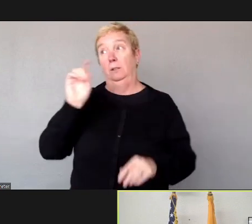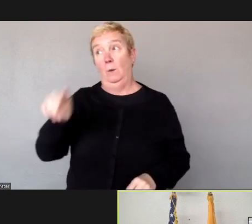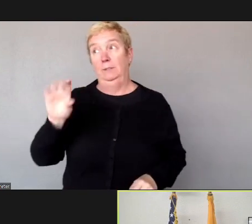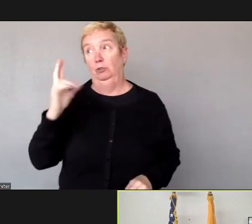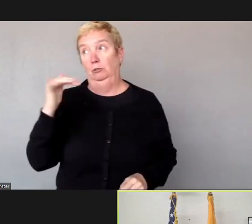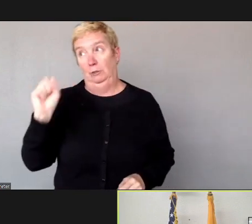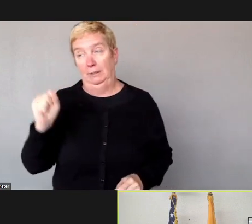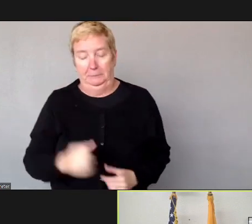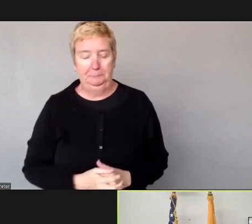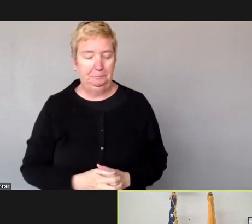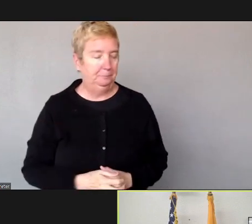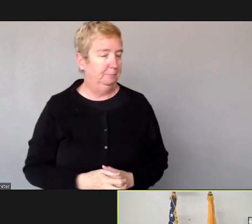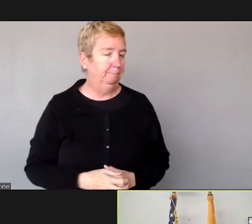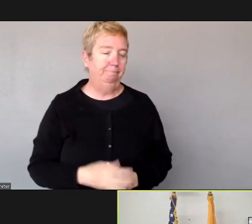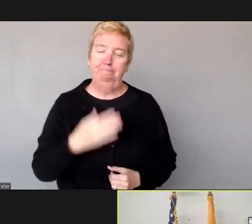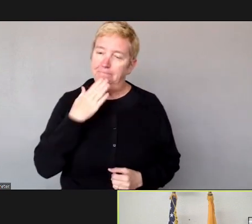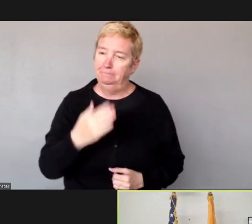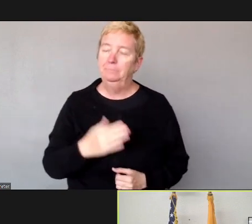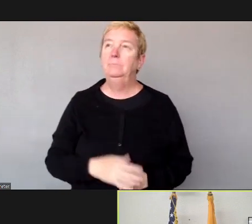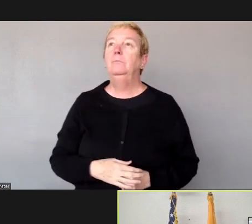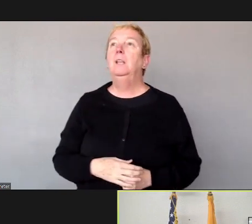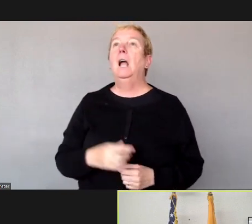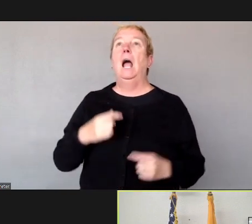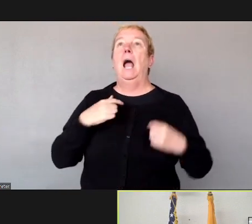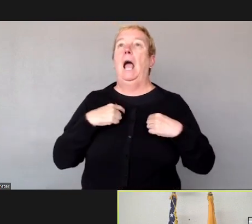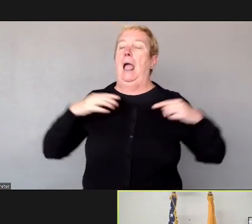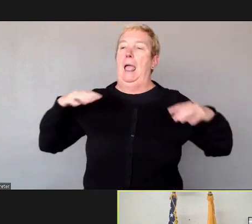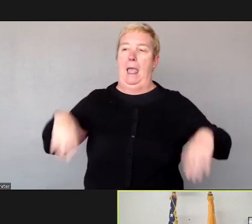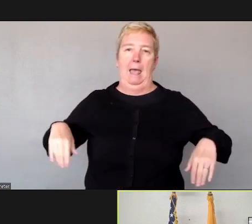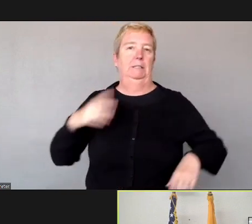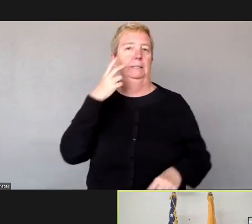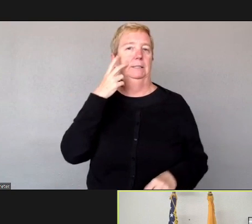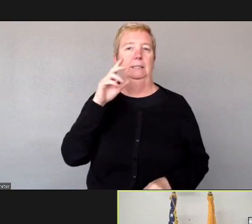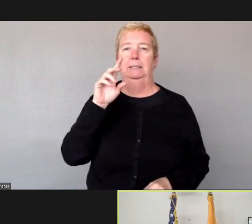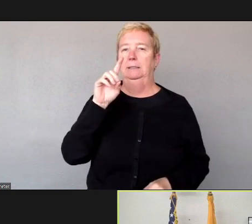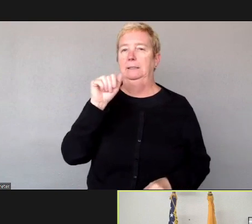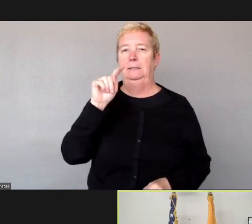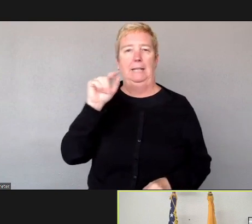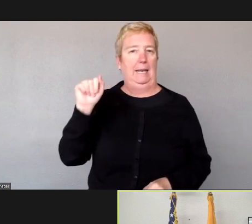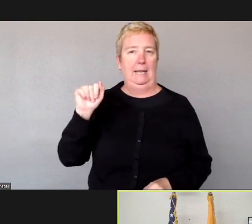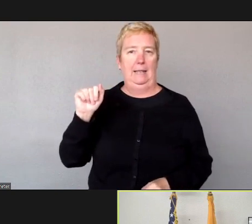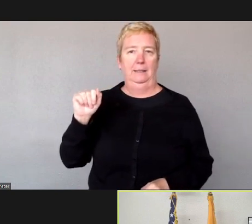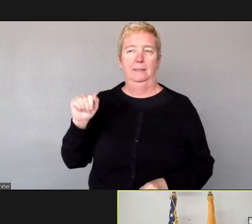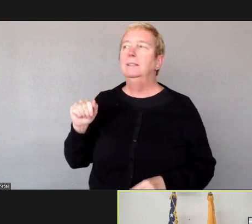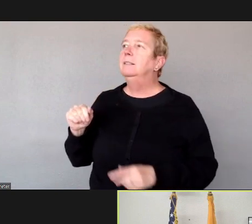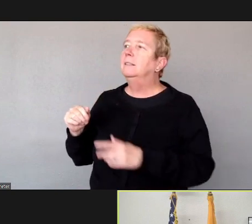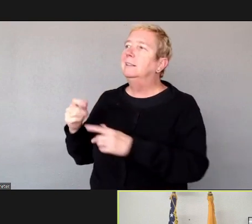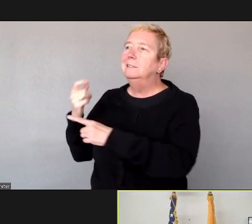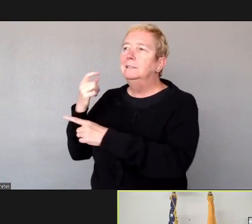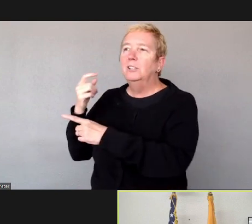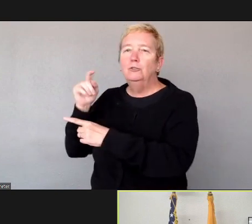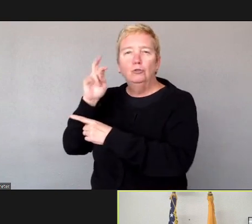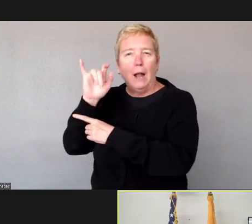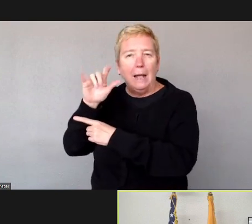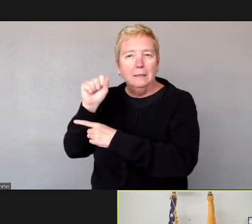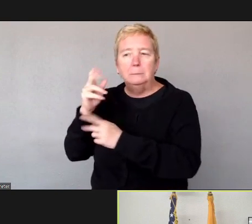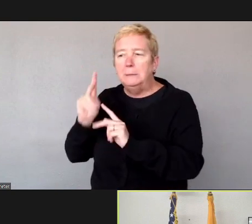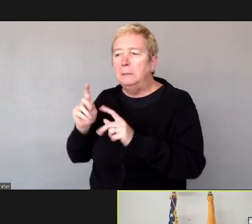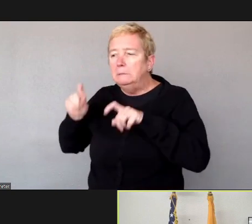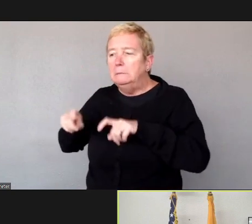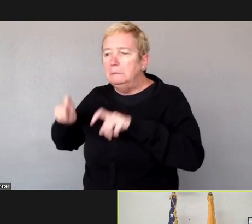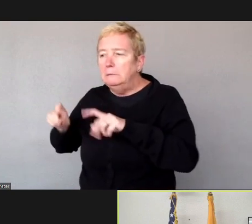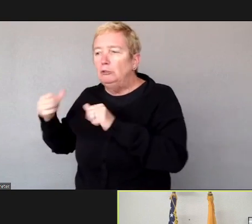Chris. A really good question. I have not seen the data from the preliminary trials yet. Usually that comes out when